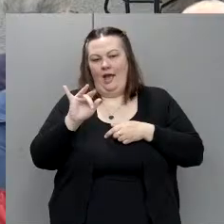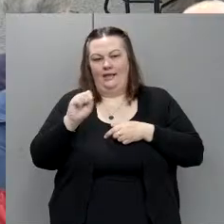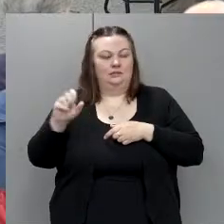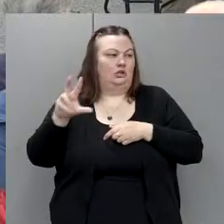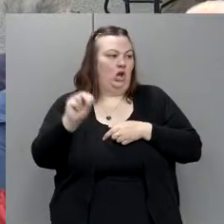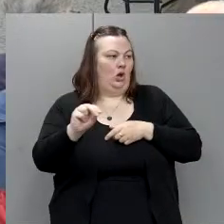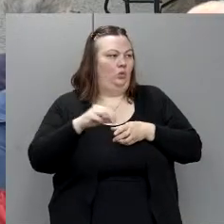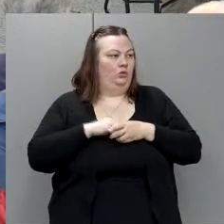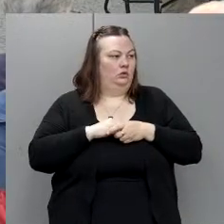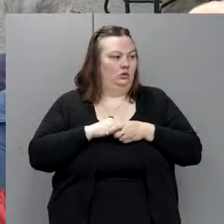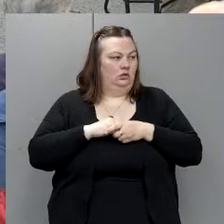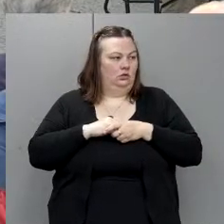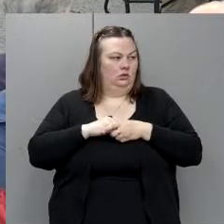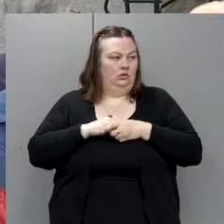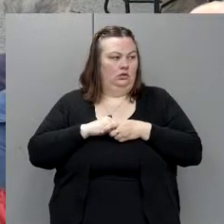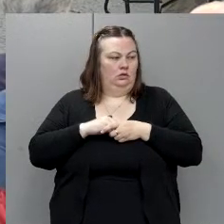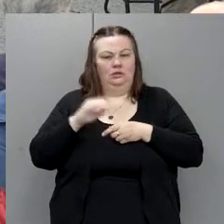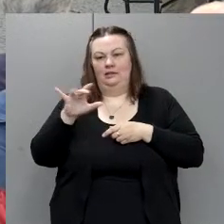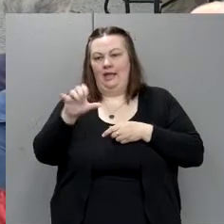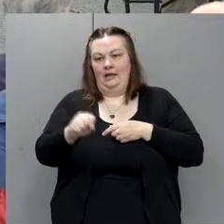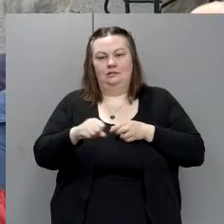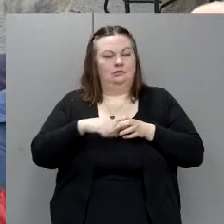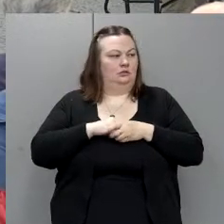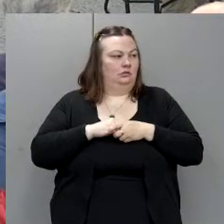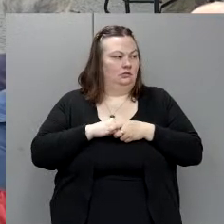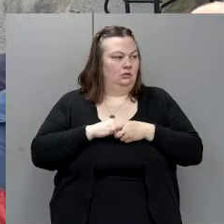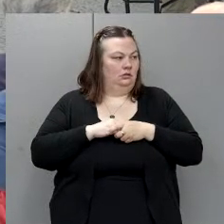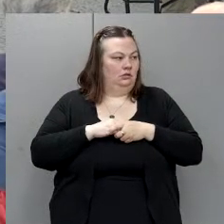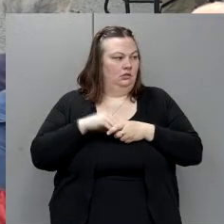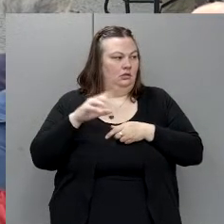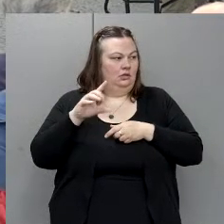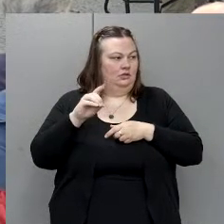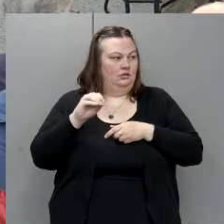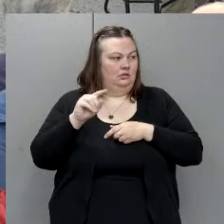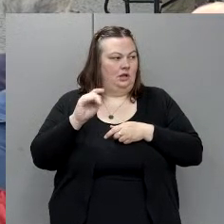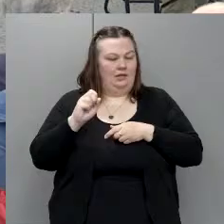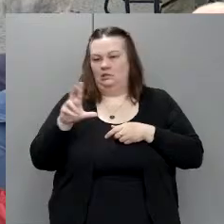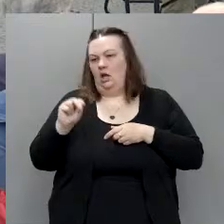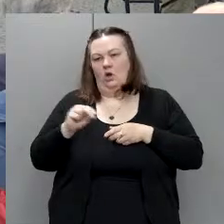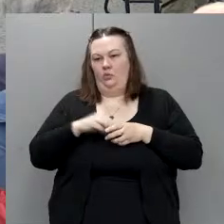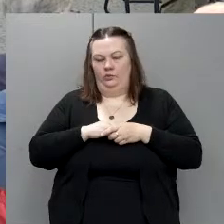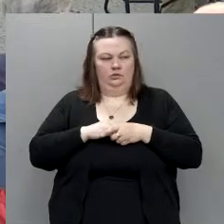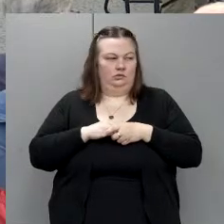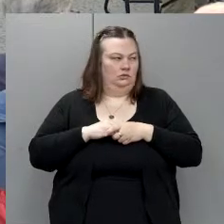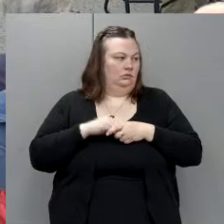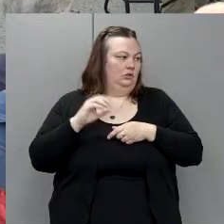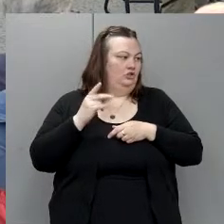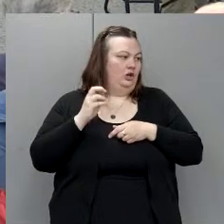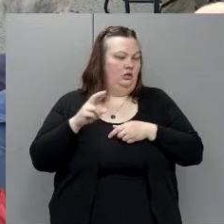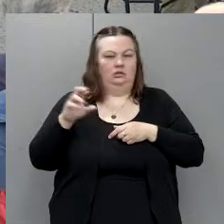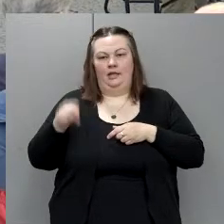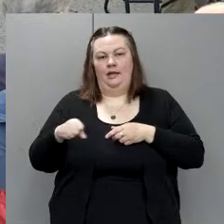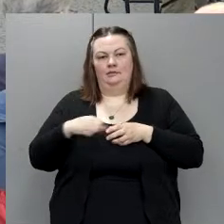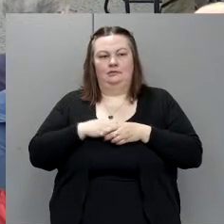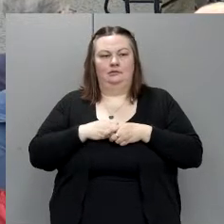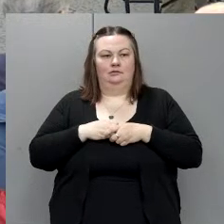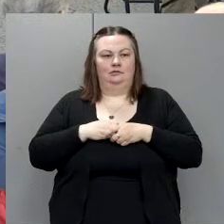No. Trustee Walcott. Yes. Trustee Dotson. No. Chair Swanson.